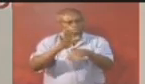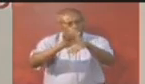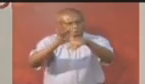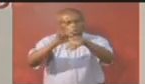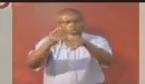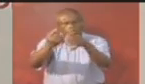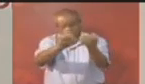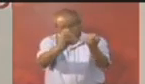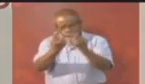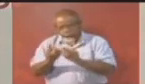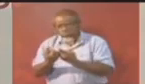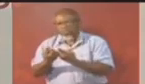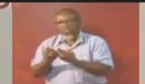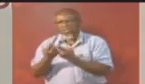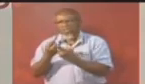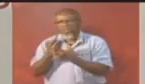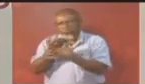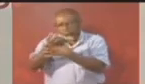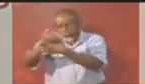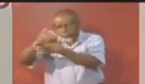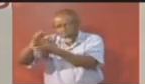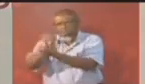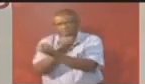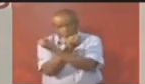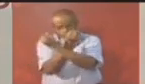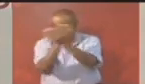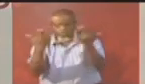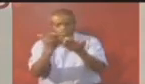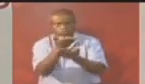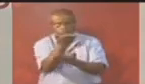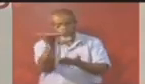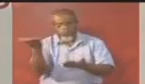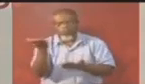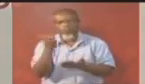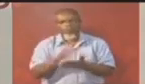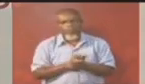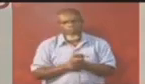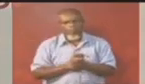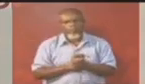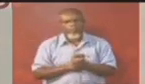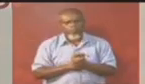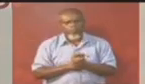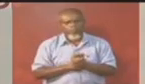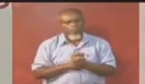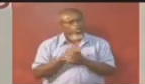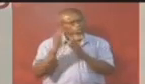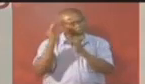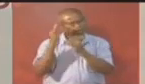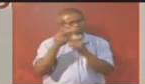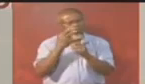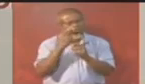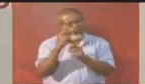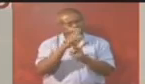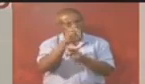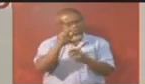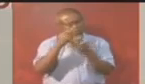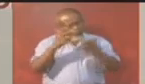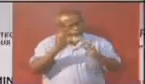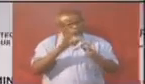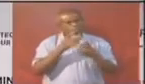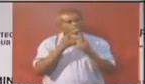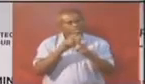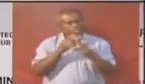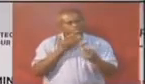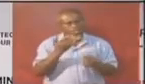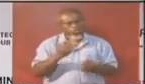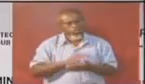information at the earliest possible convenience. So hopefully that takes care of the 2 questions asked.